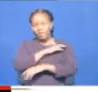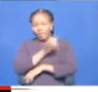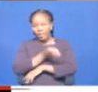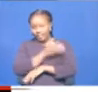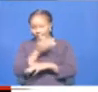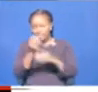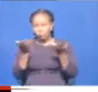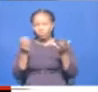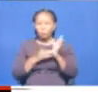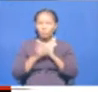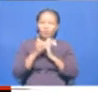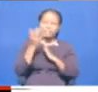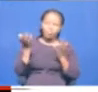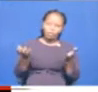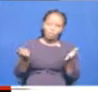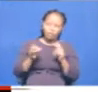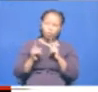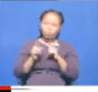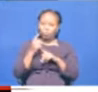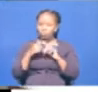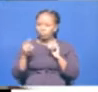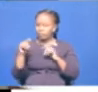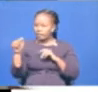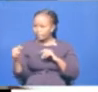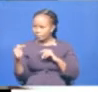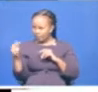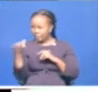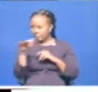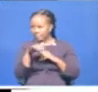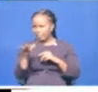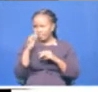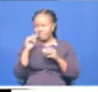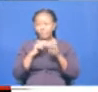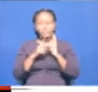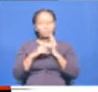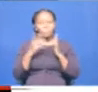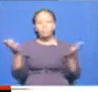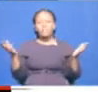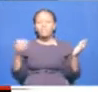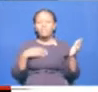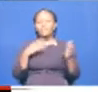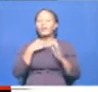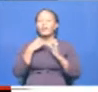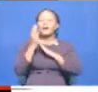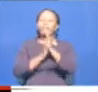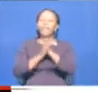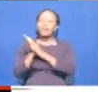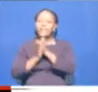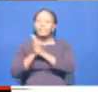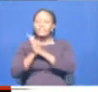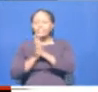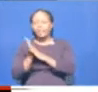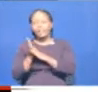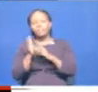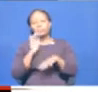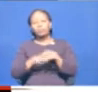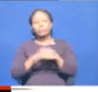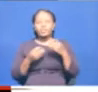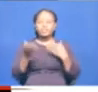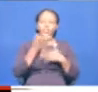developer side and also from the demand side. So there's definitely a desire to get the economy moving